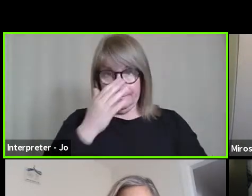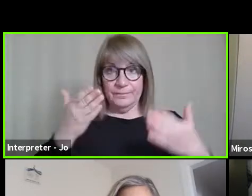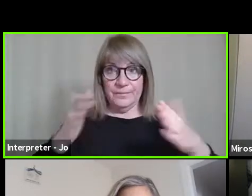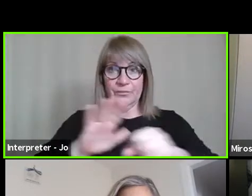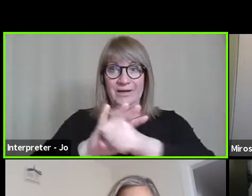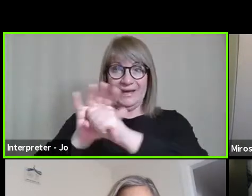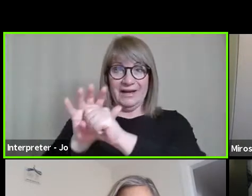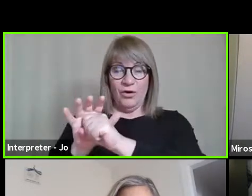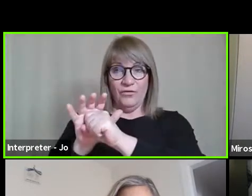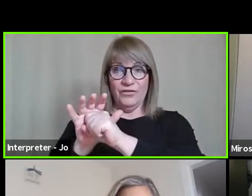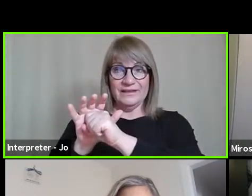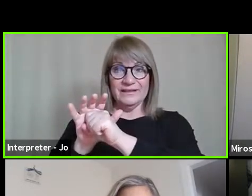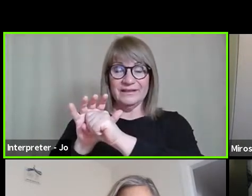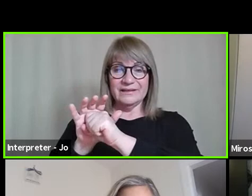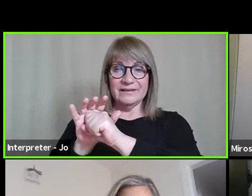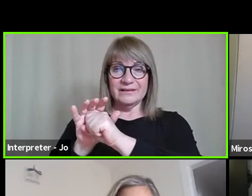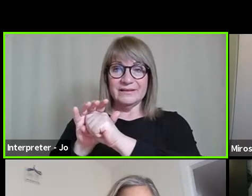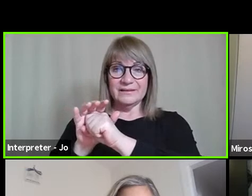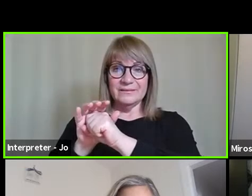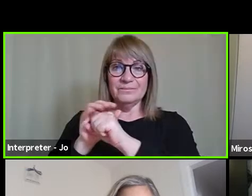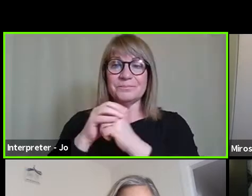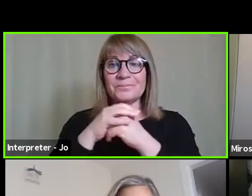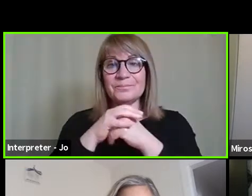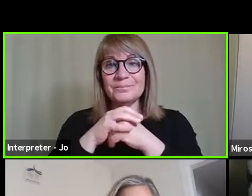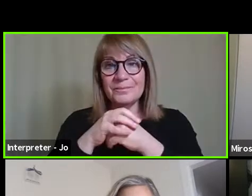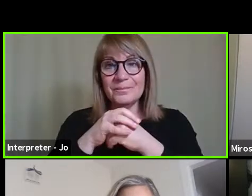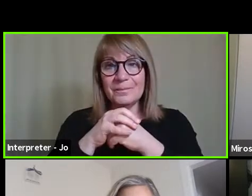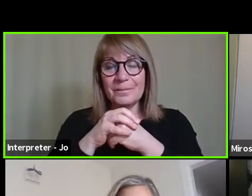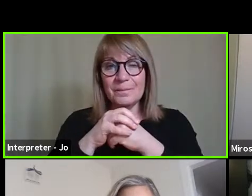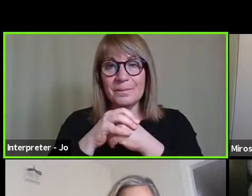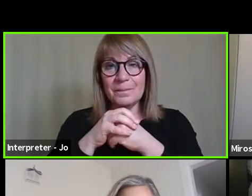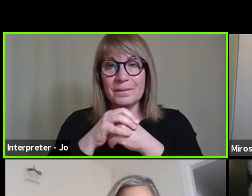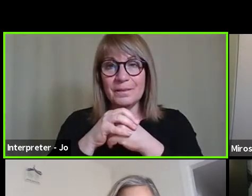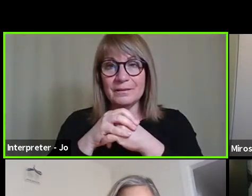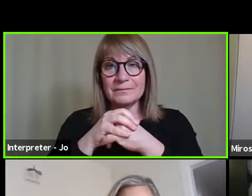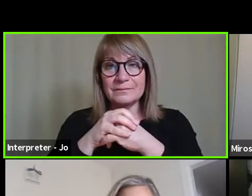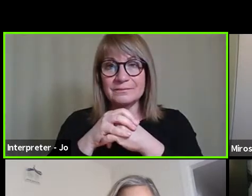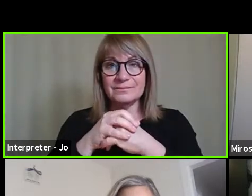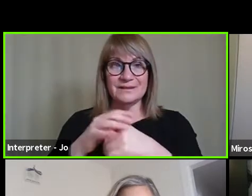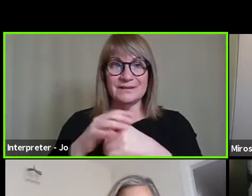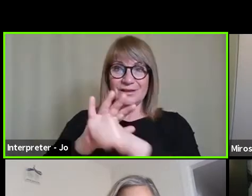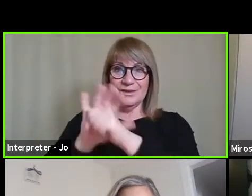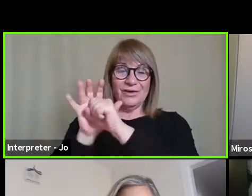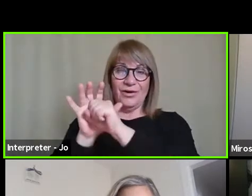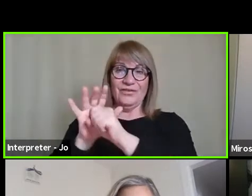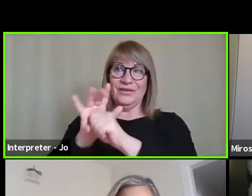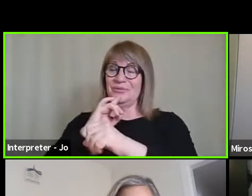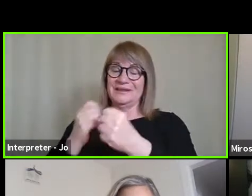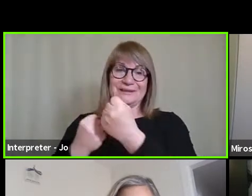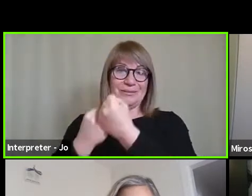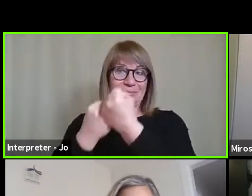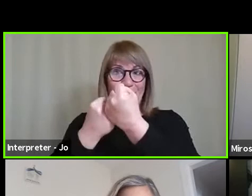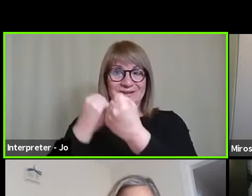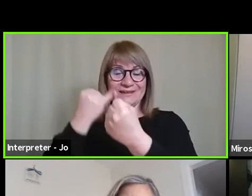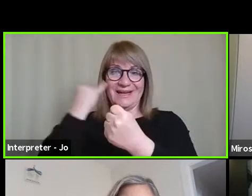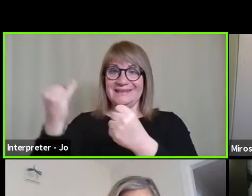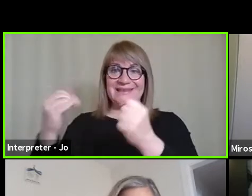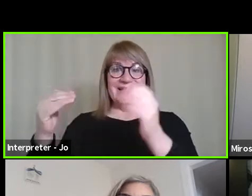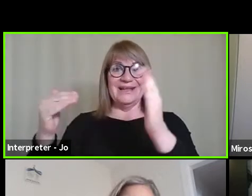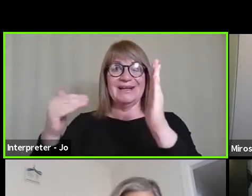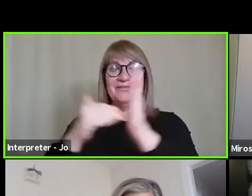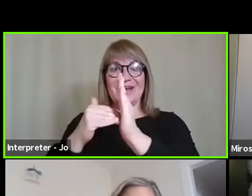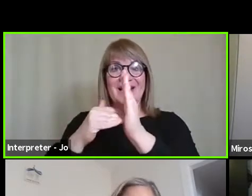um has been used um to really reinforce anti-immigrant um policies